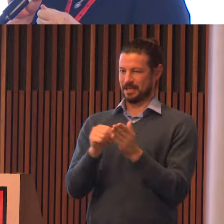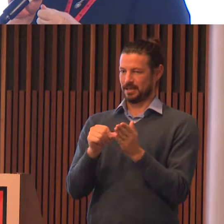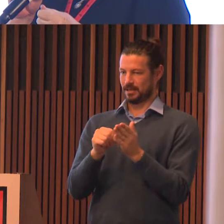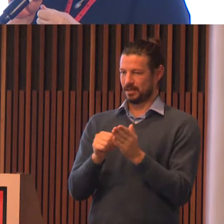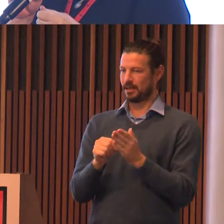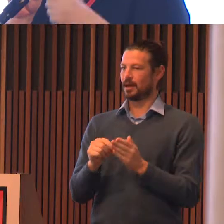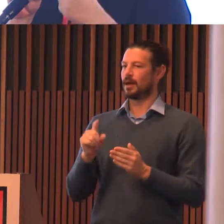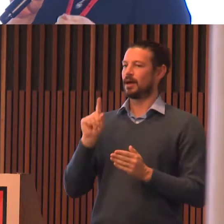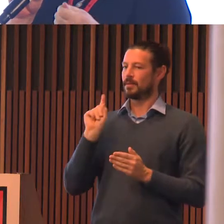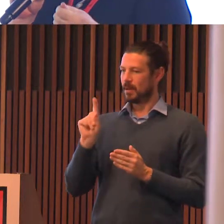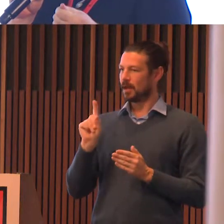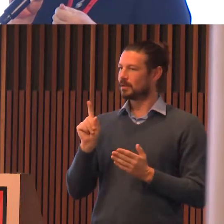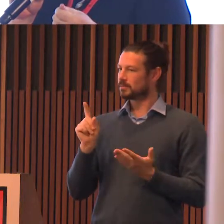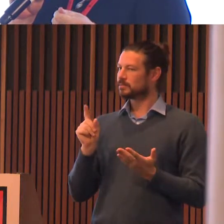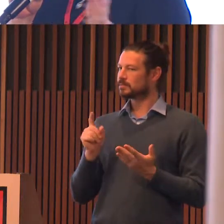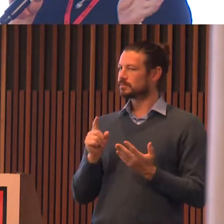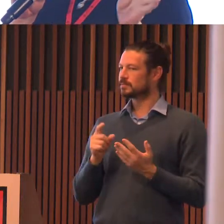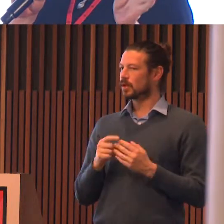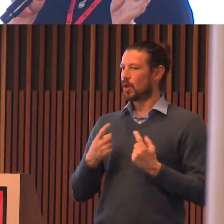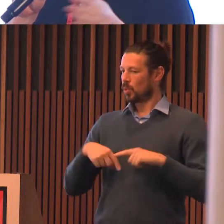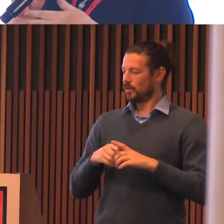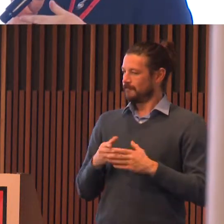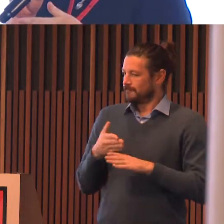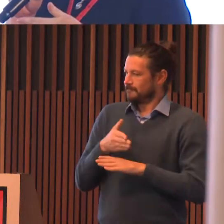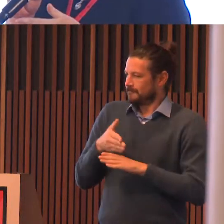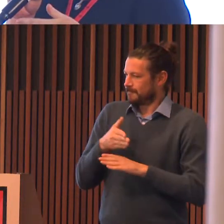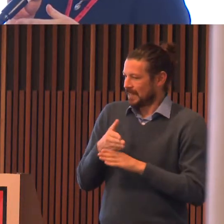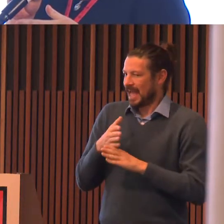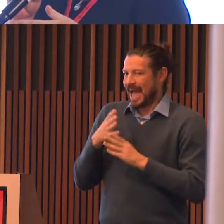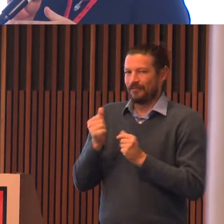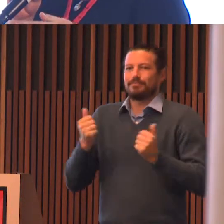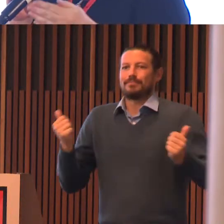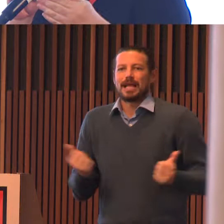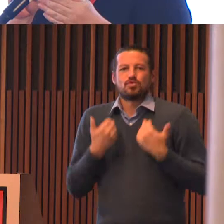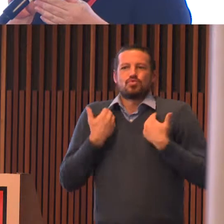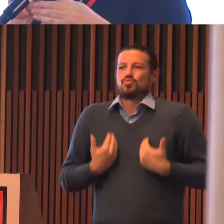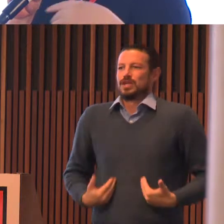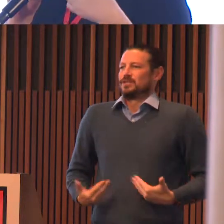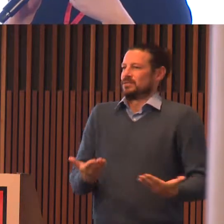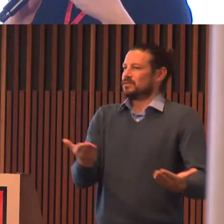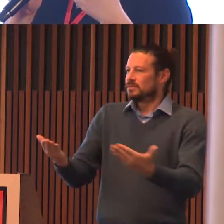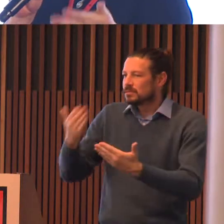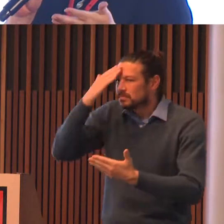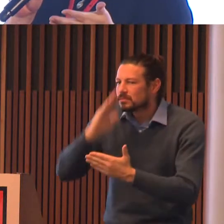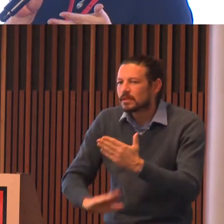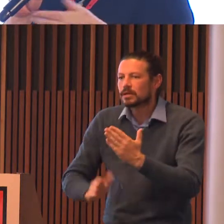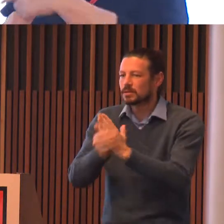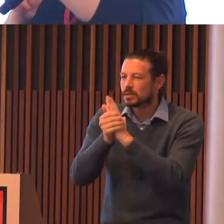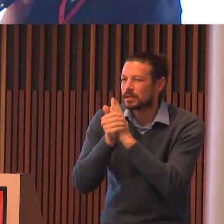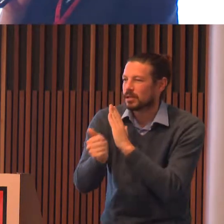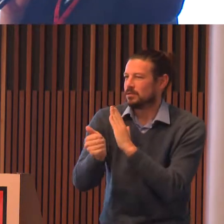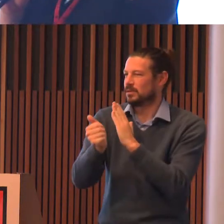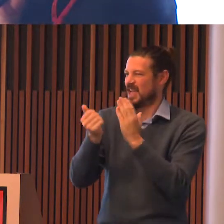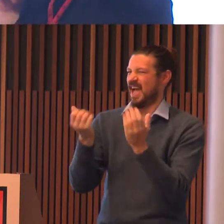I think the investment that we have is the people sitting in the room and the skills